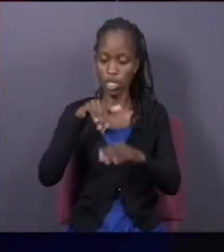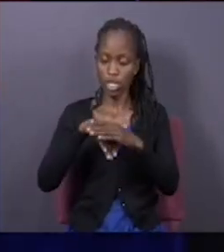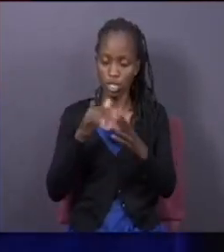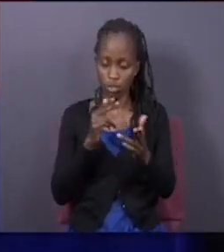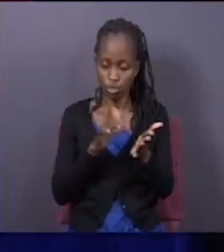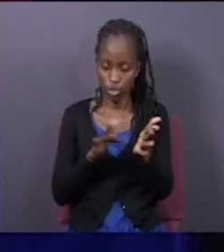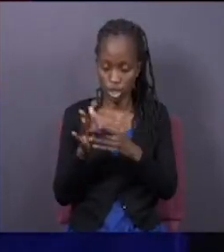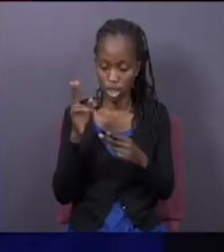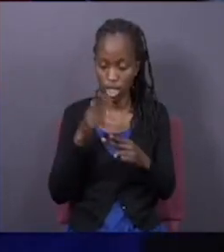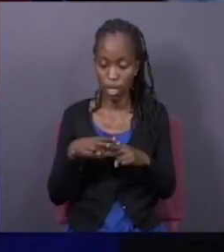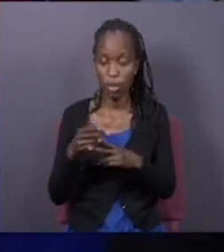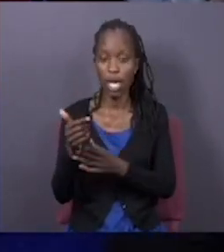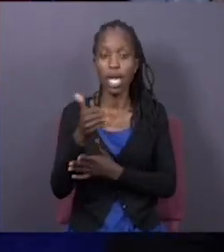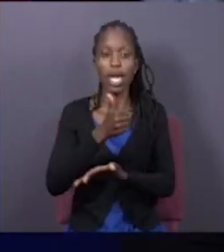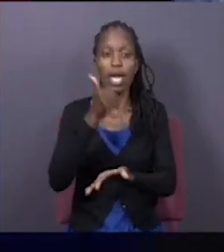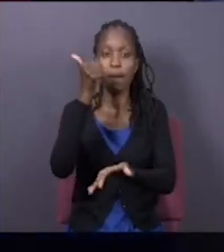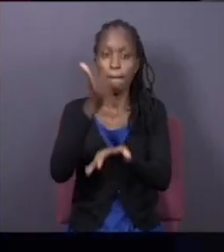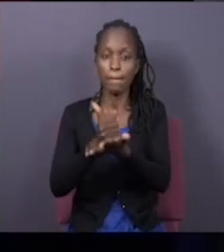name.